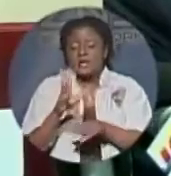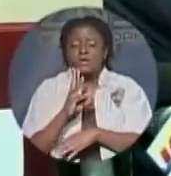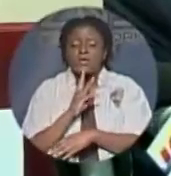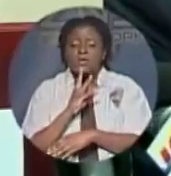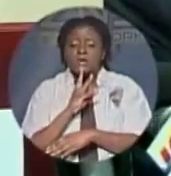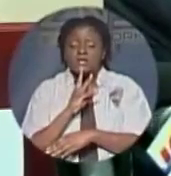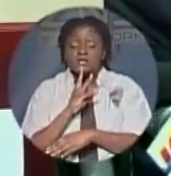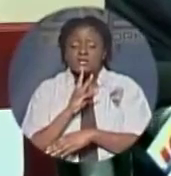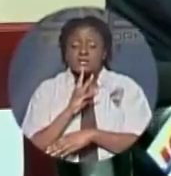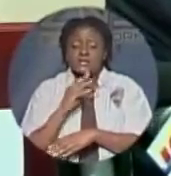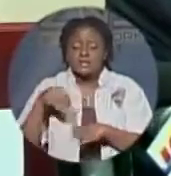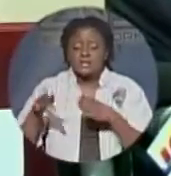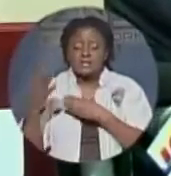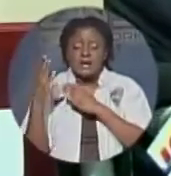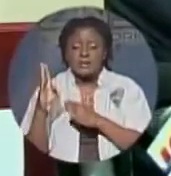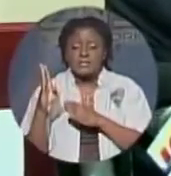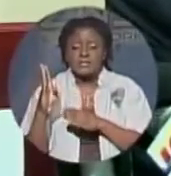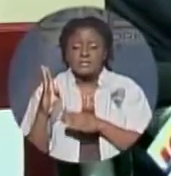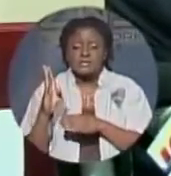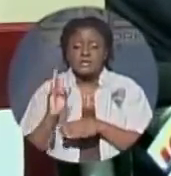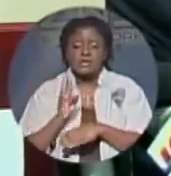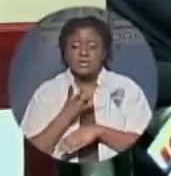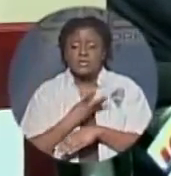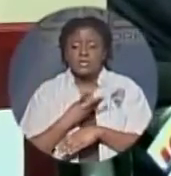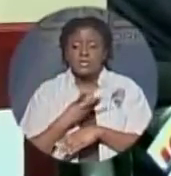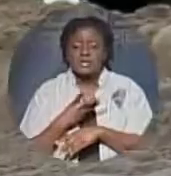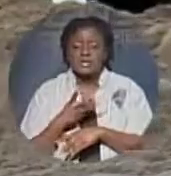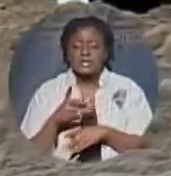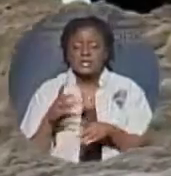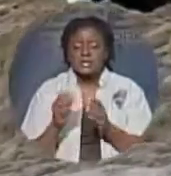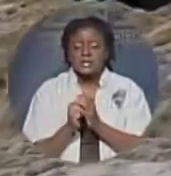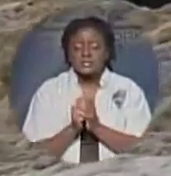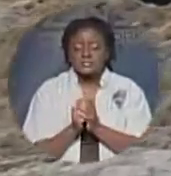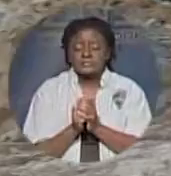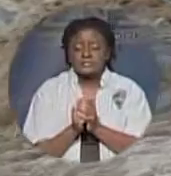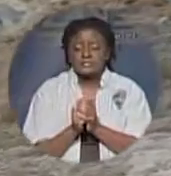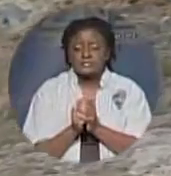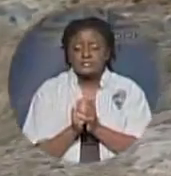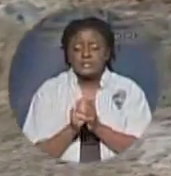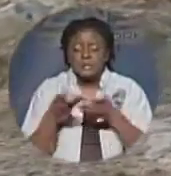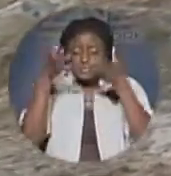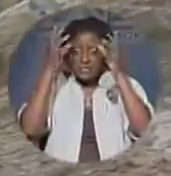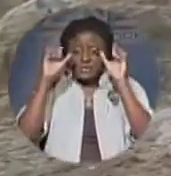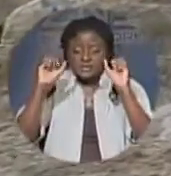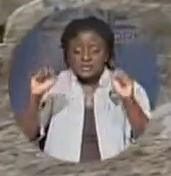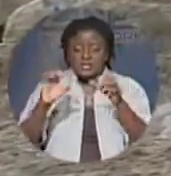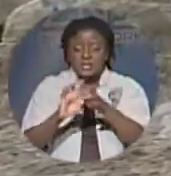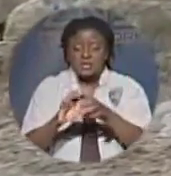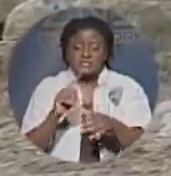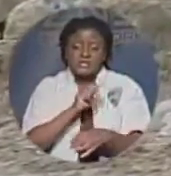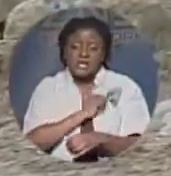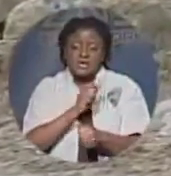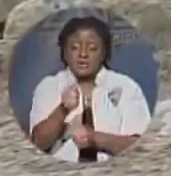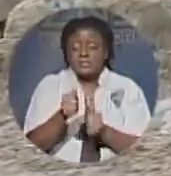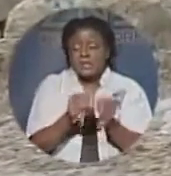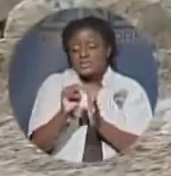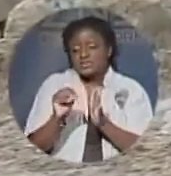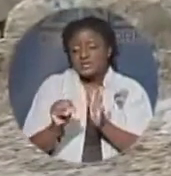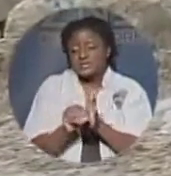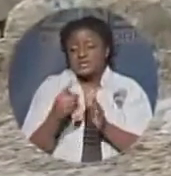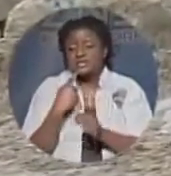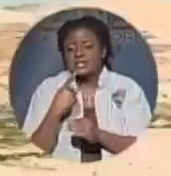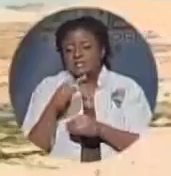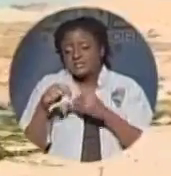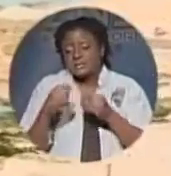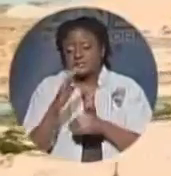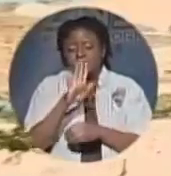we can attend to this either by putting in turbidity curtains. President of Tycoon Management James Curling says at least 55